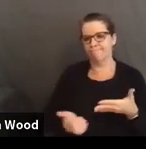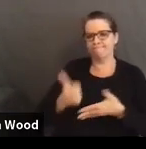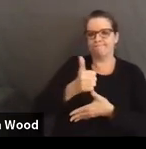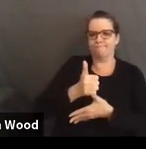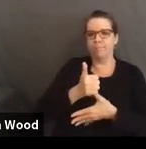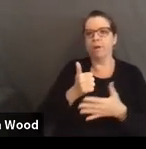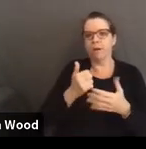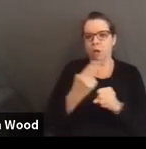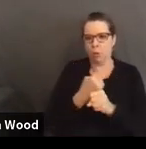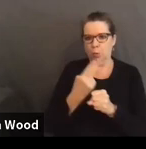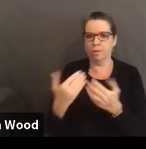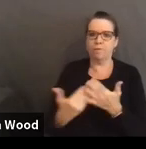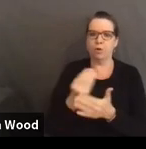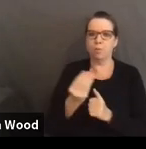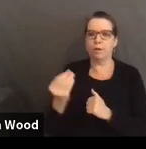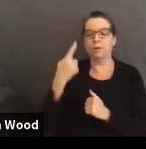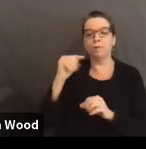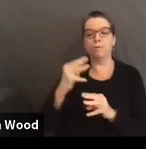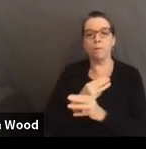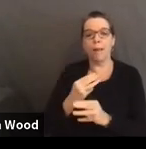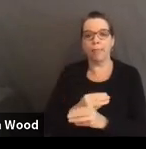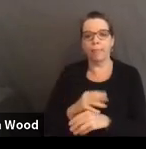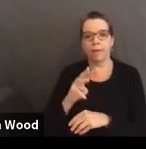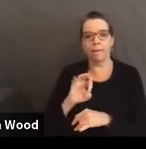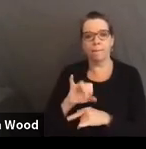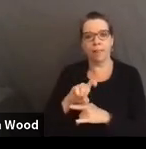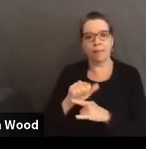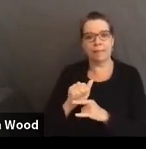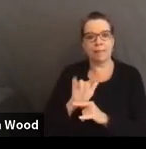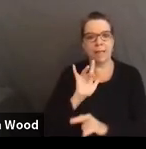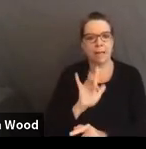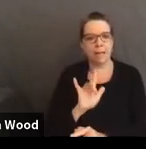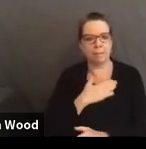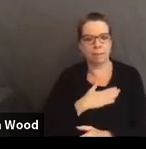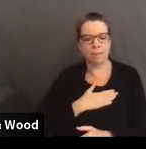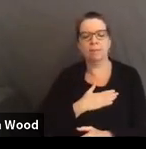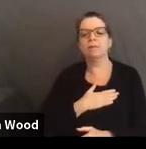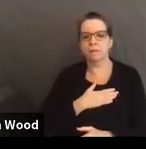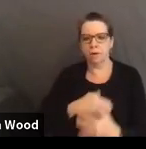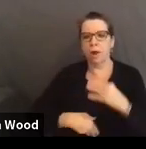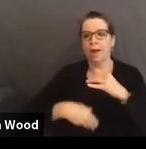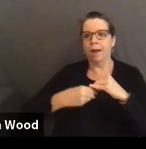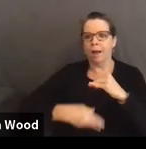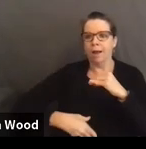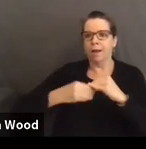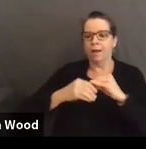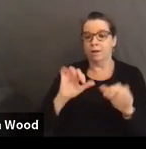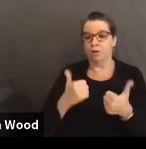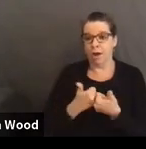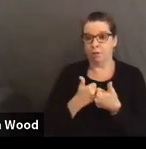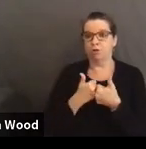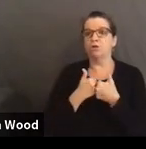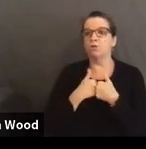adoption of new materials for math. And Melissa, you could go ahead and click. Given the additional challenges with a